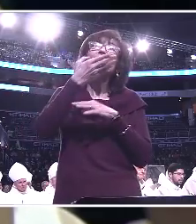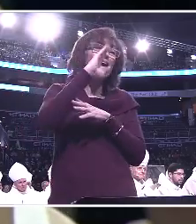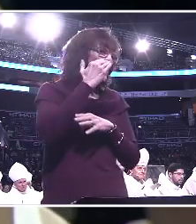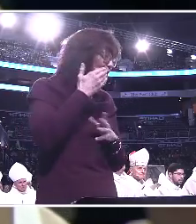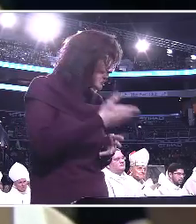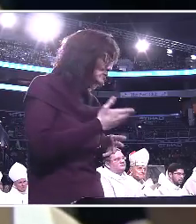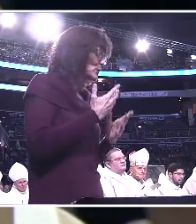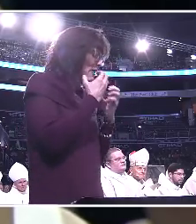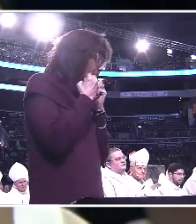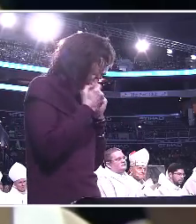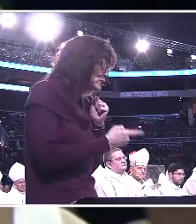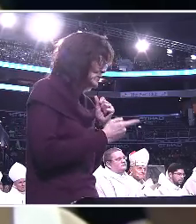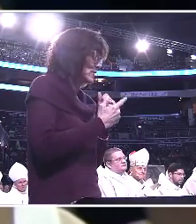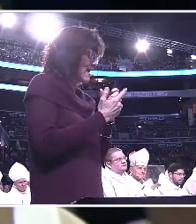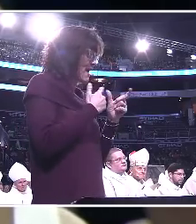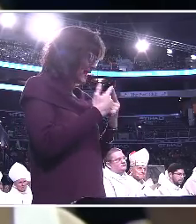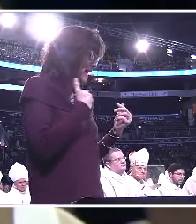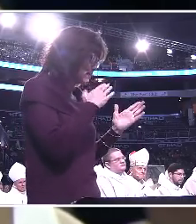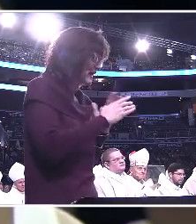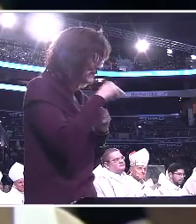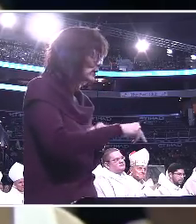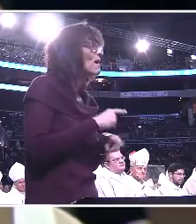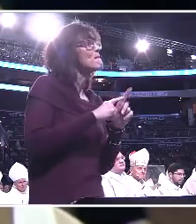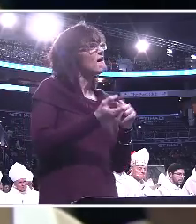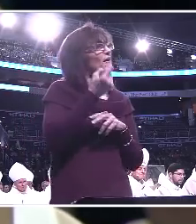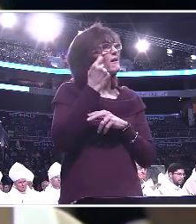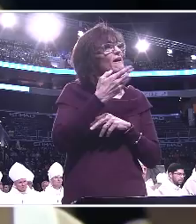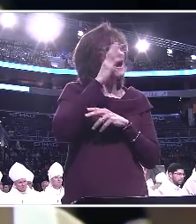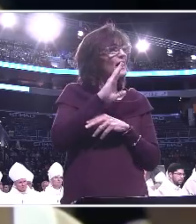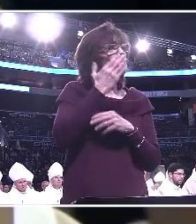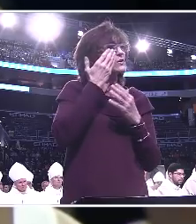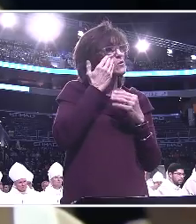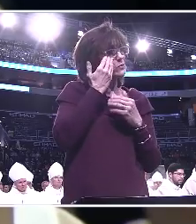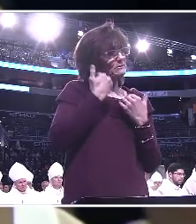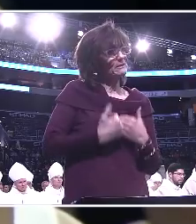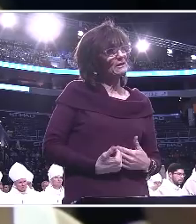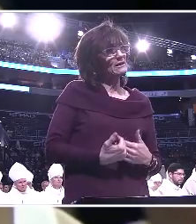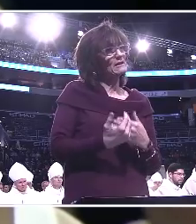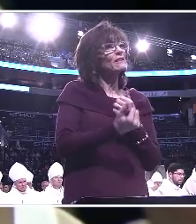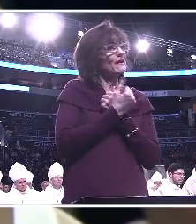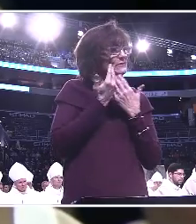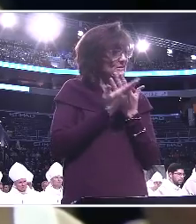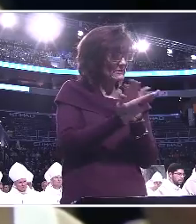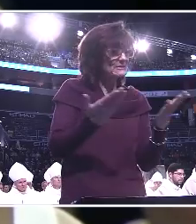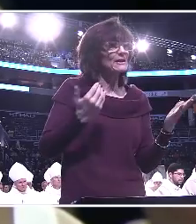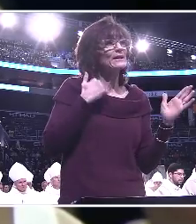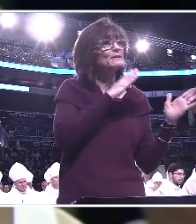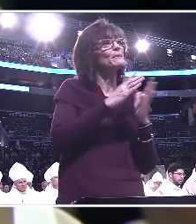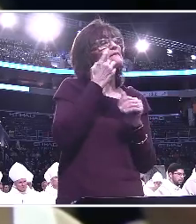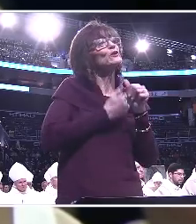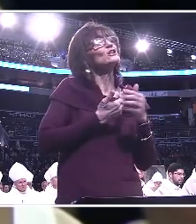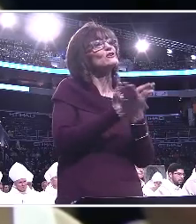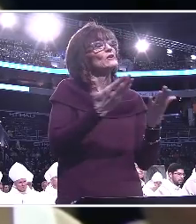But God does know us. He does love us. And he does have a plan for each of us,